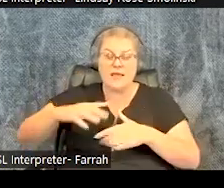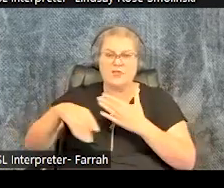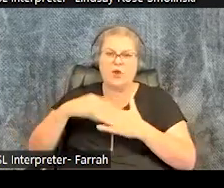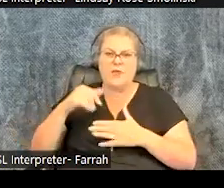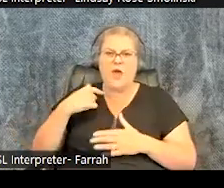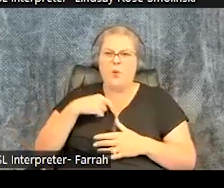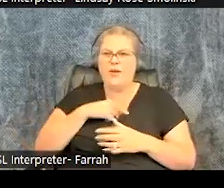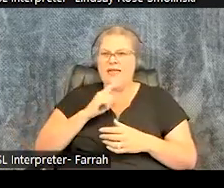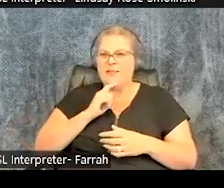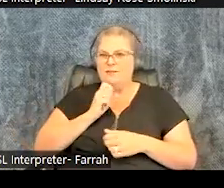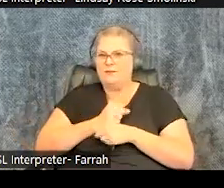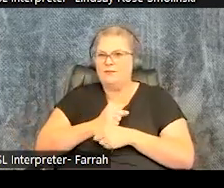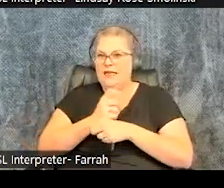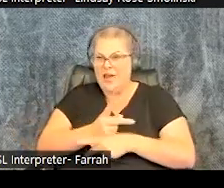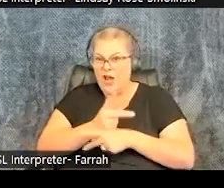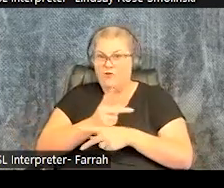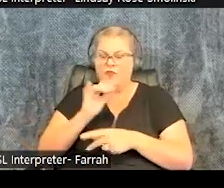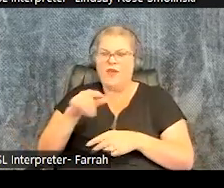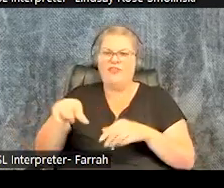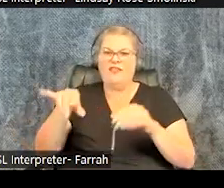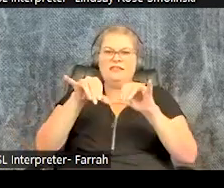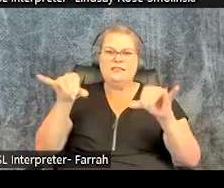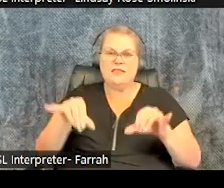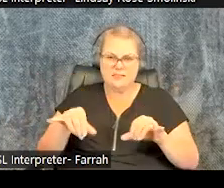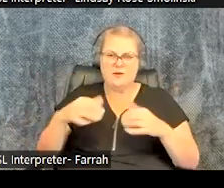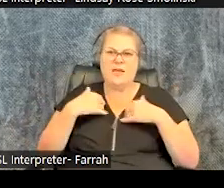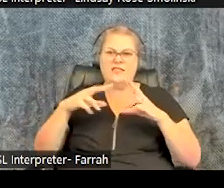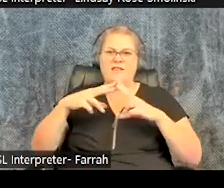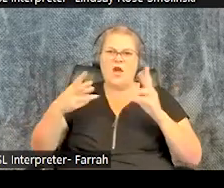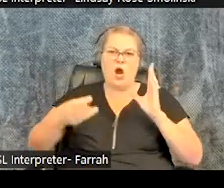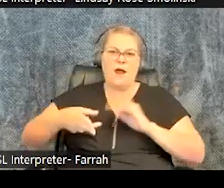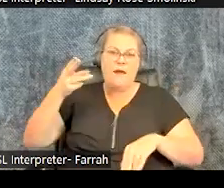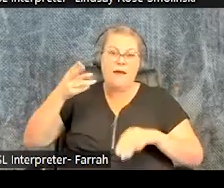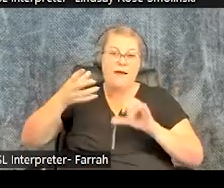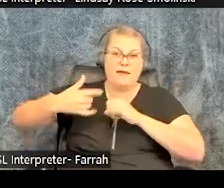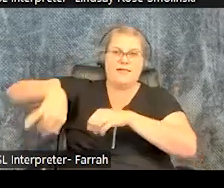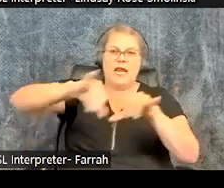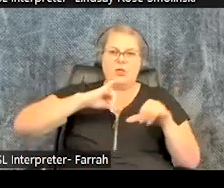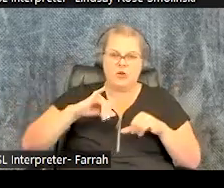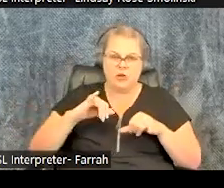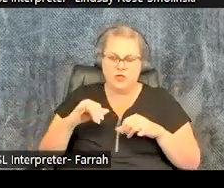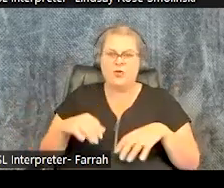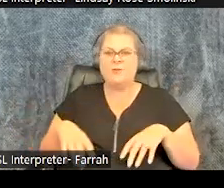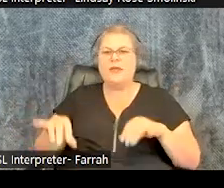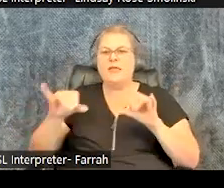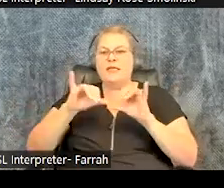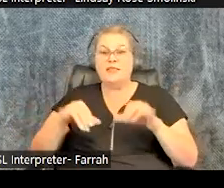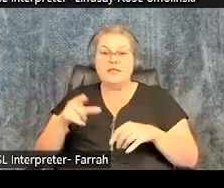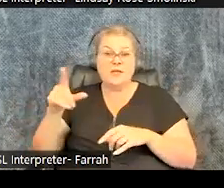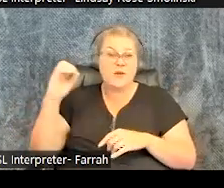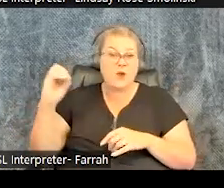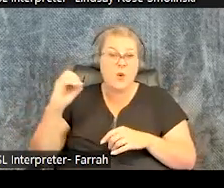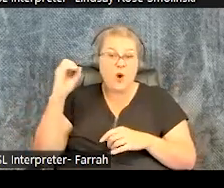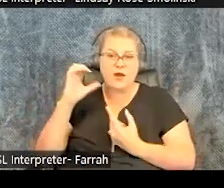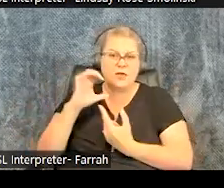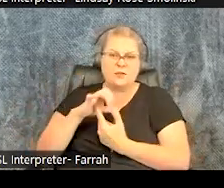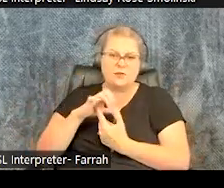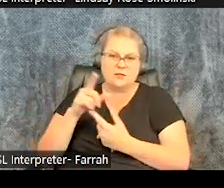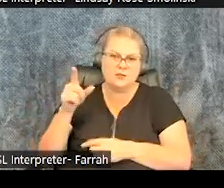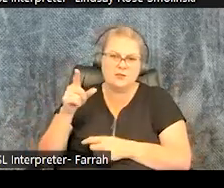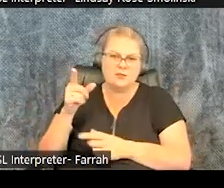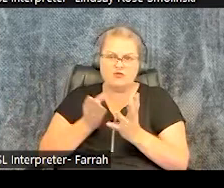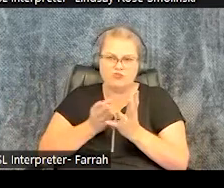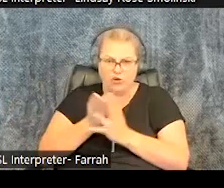make sure that this system has a very high standard. I mean, the system that they have in Oregon, it's running through a caustic wash